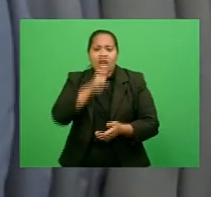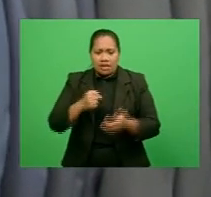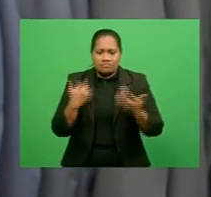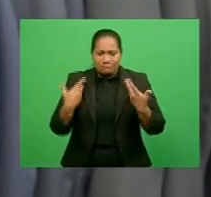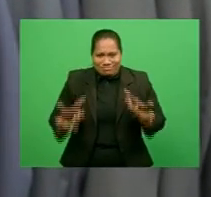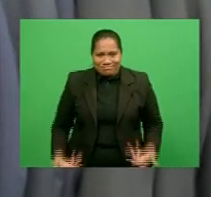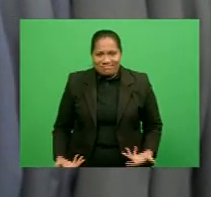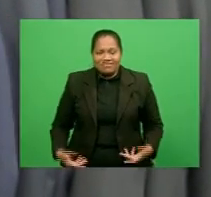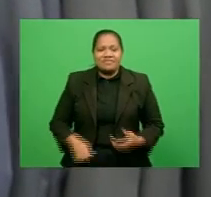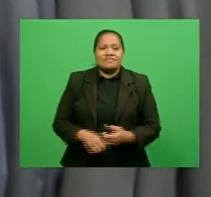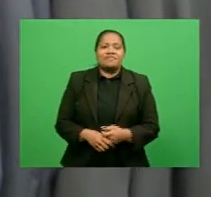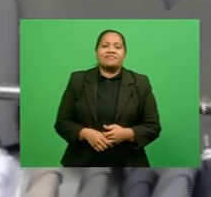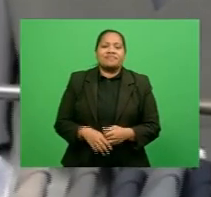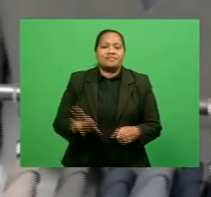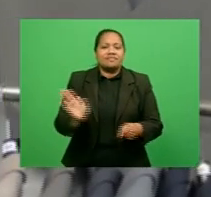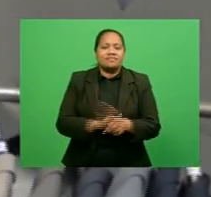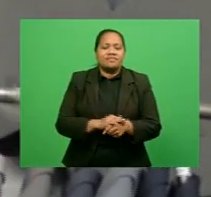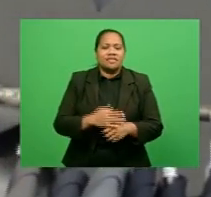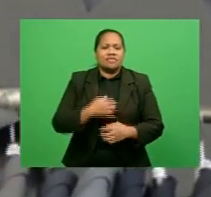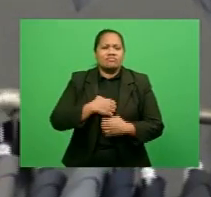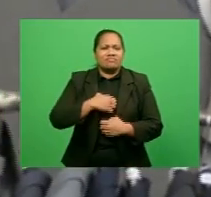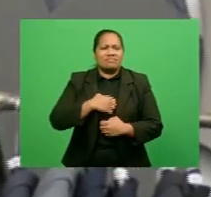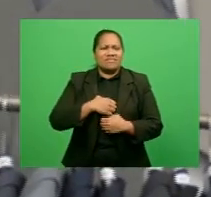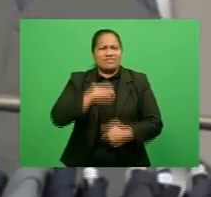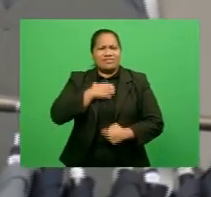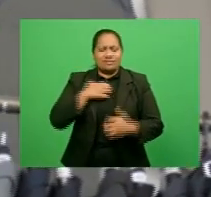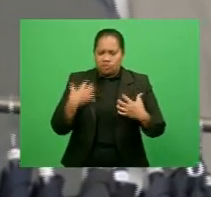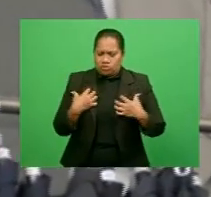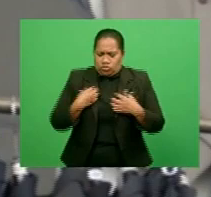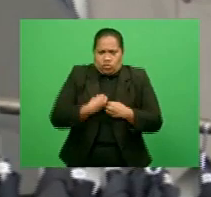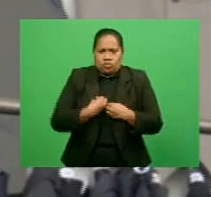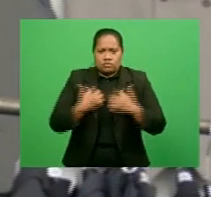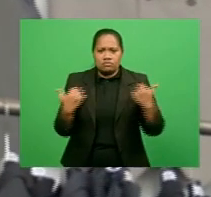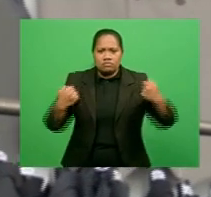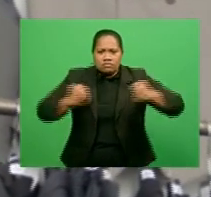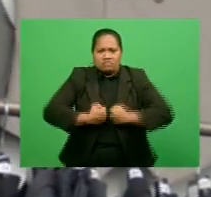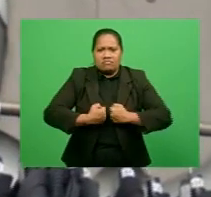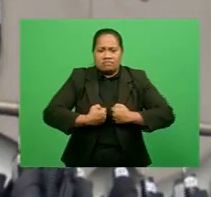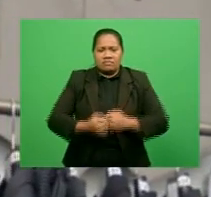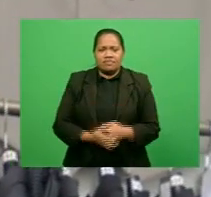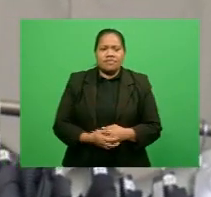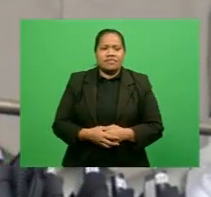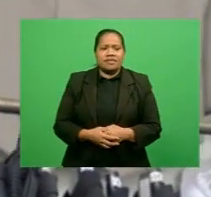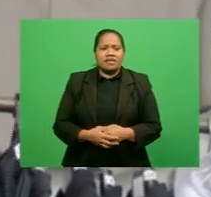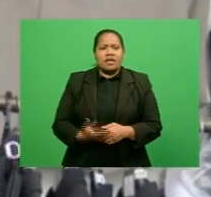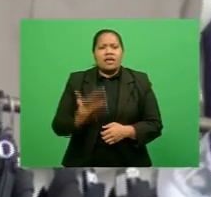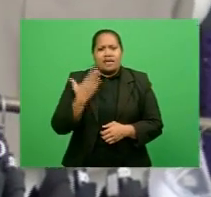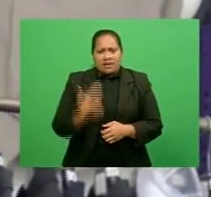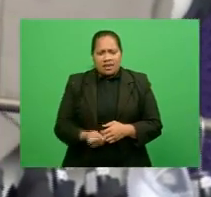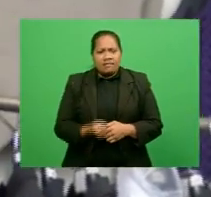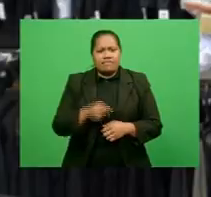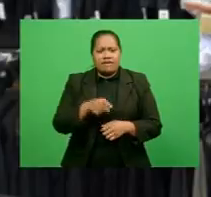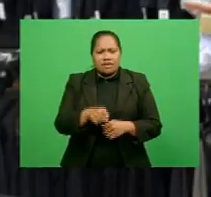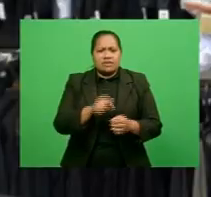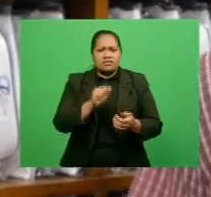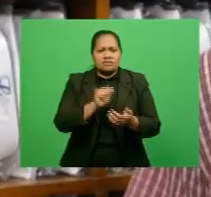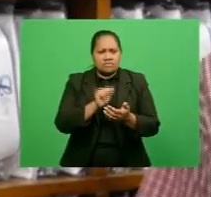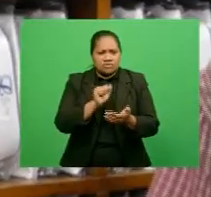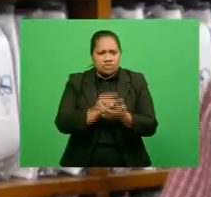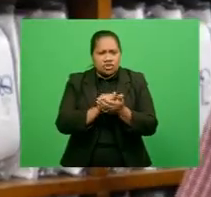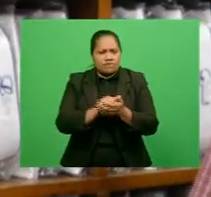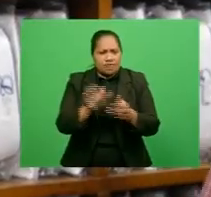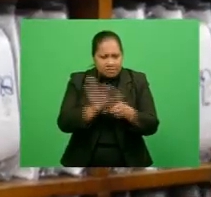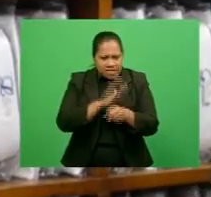sets, suits, made to measure. Then, of course, we operate a factory too, where we made our own Lotus brand